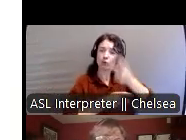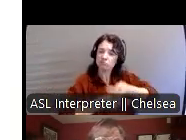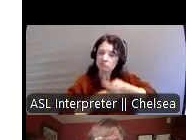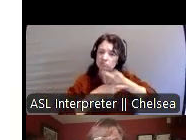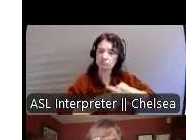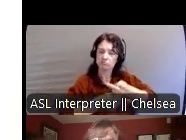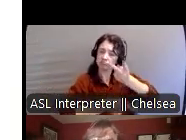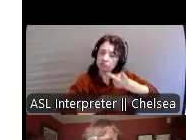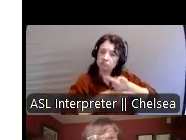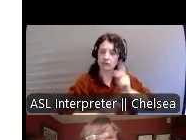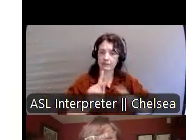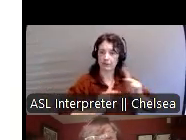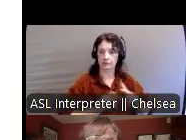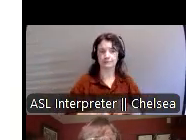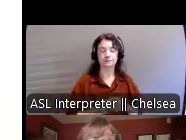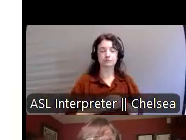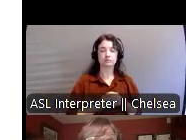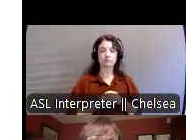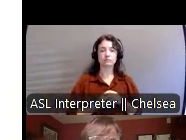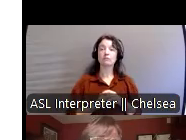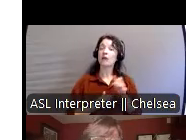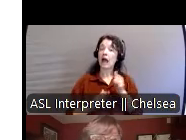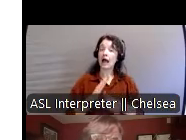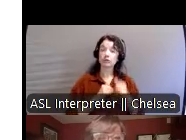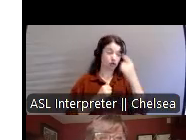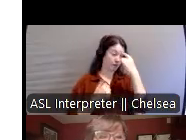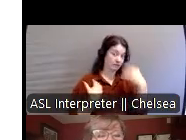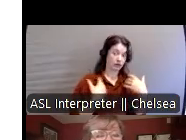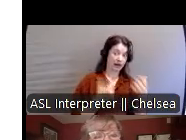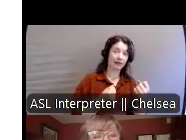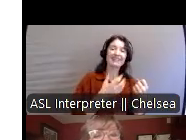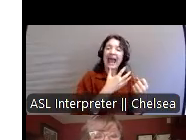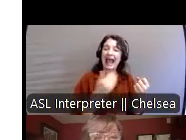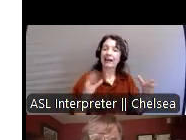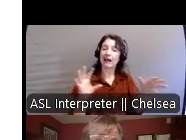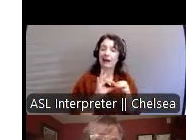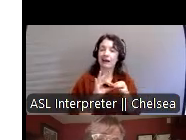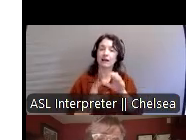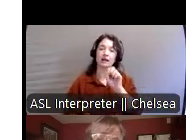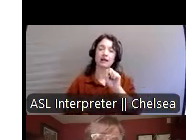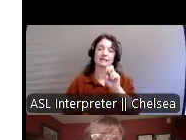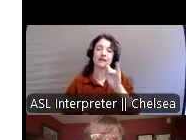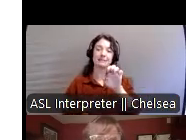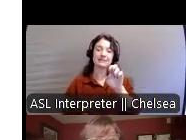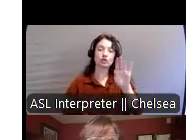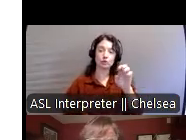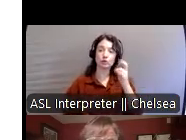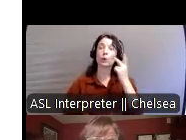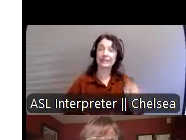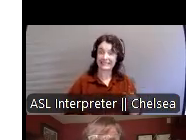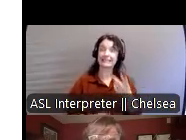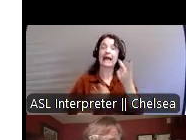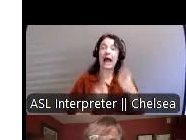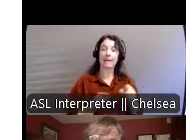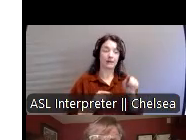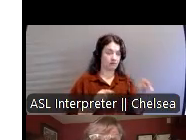Under the intersection of mental health and substance use, there is a comorbidity observed where having both disorders